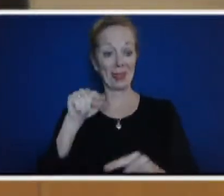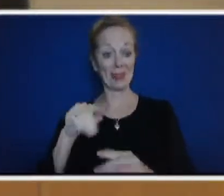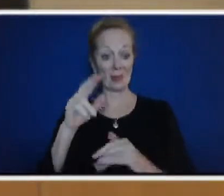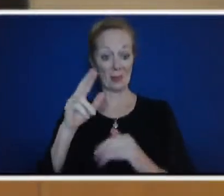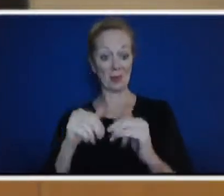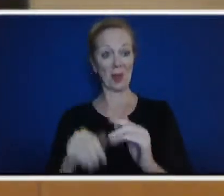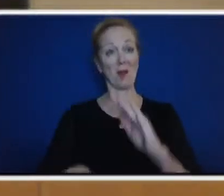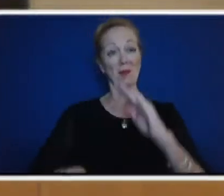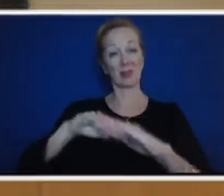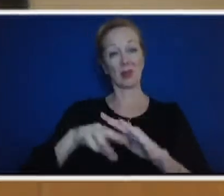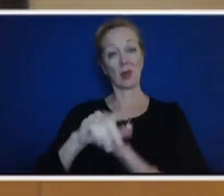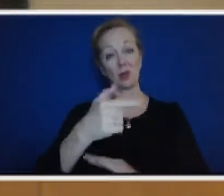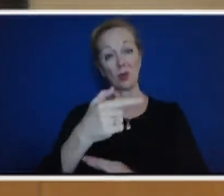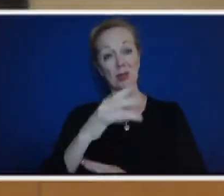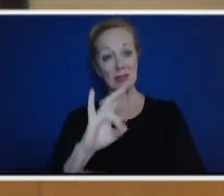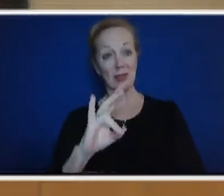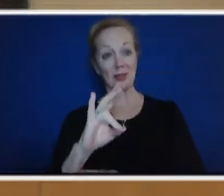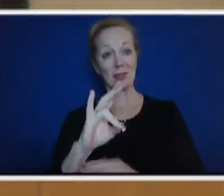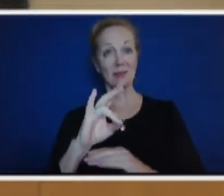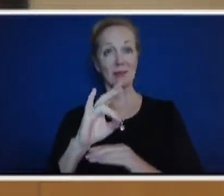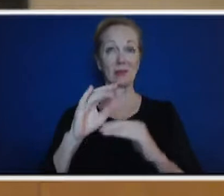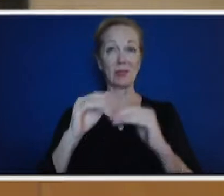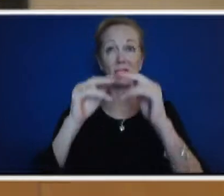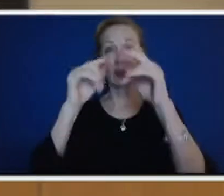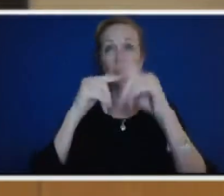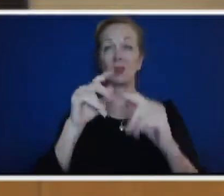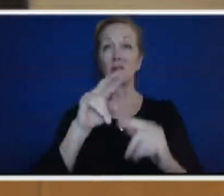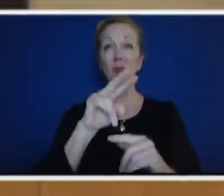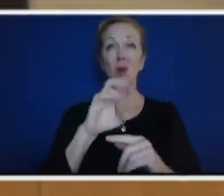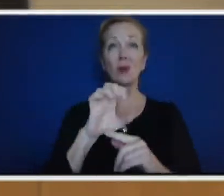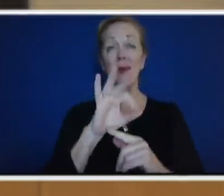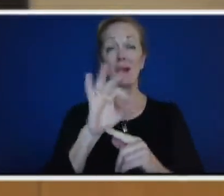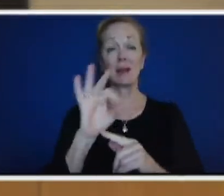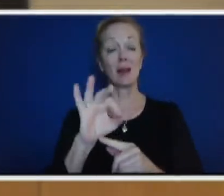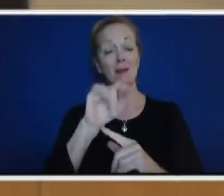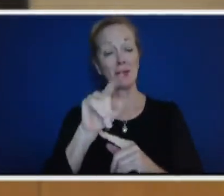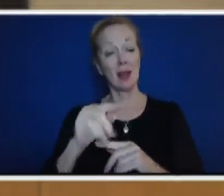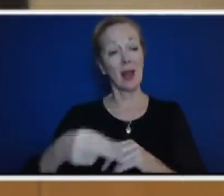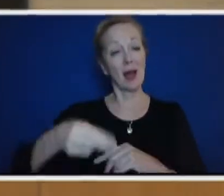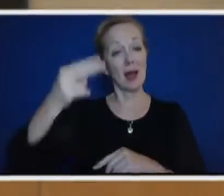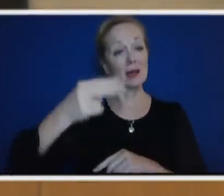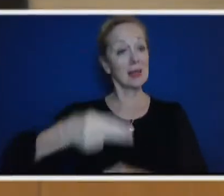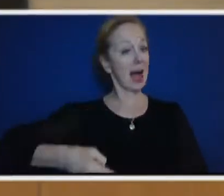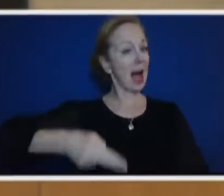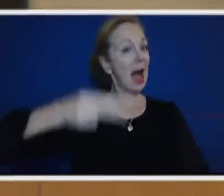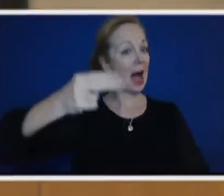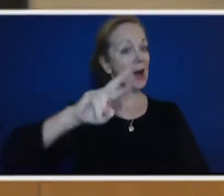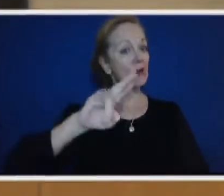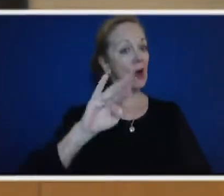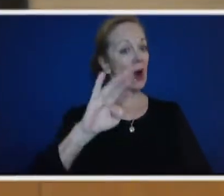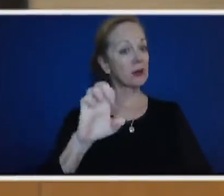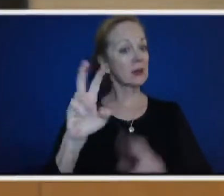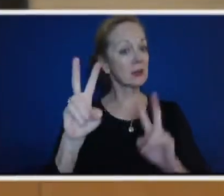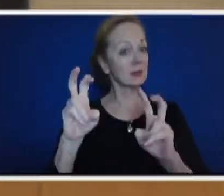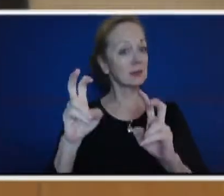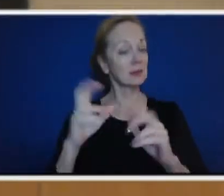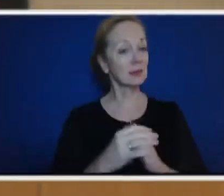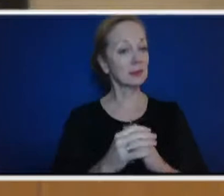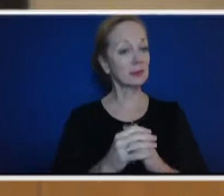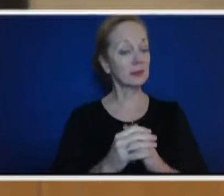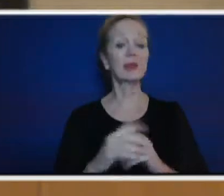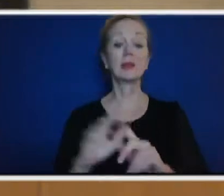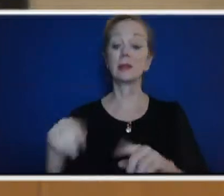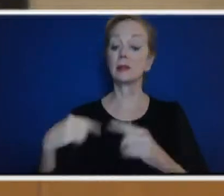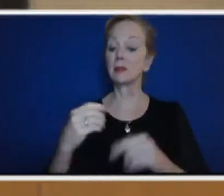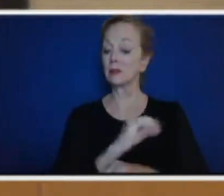stories, 299 feet in height, a high-rise building. Since the staff analysis addresses more than